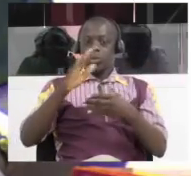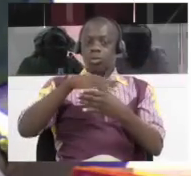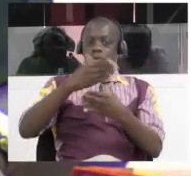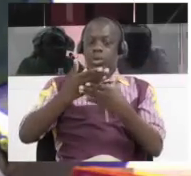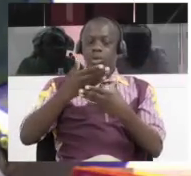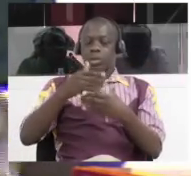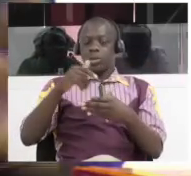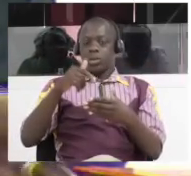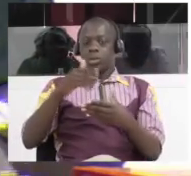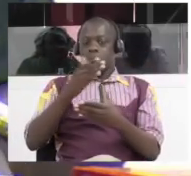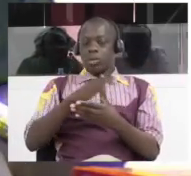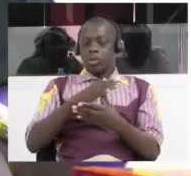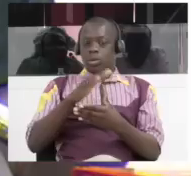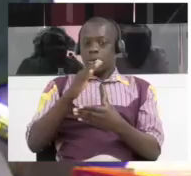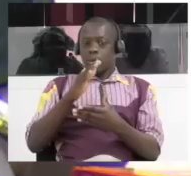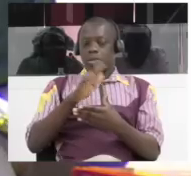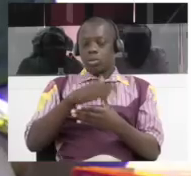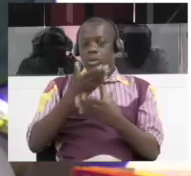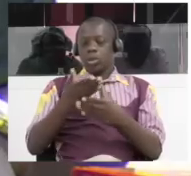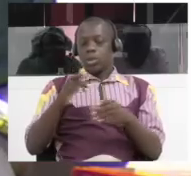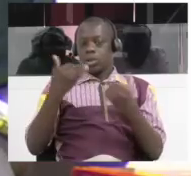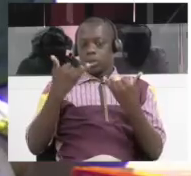our, this thing, modern, you know, what we call